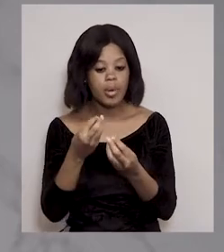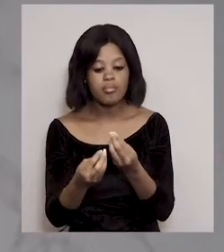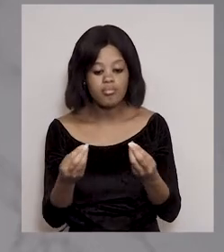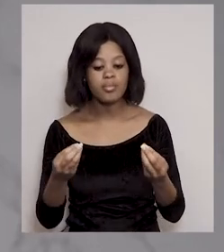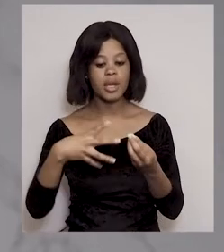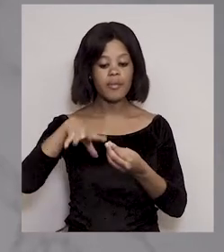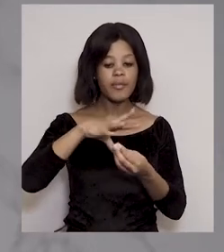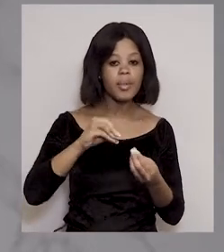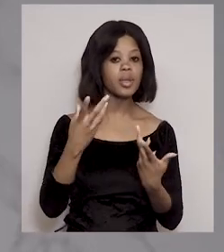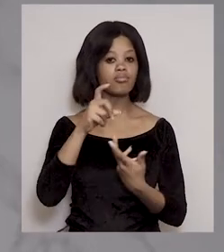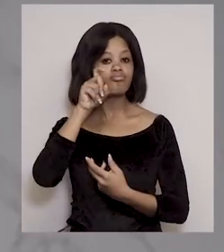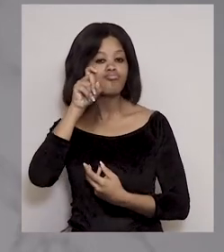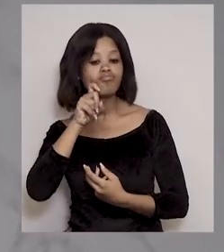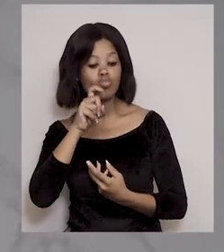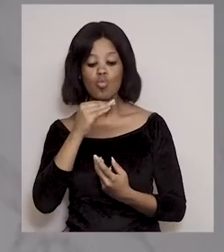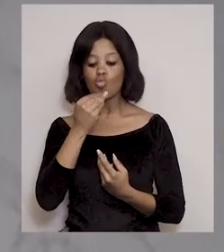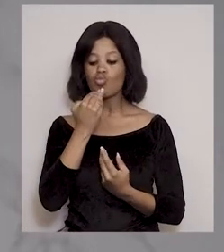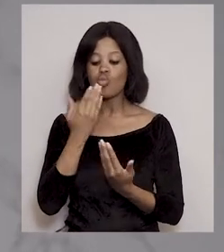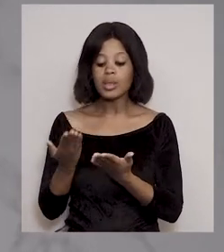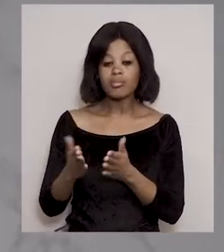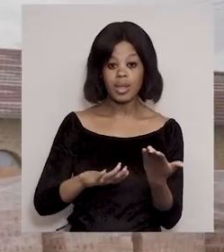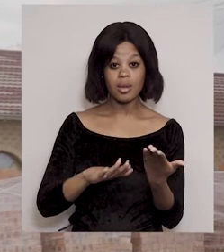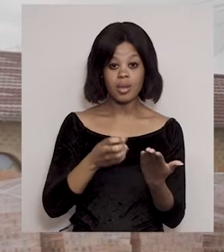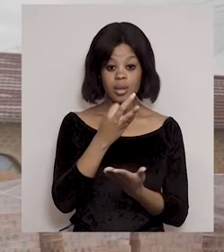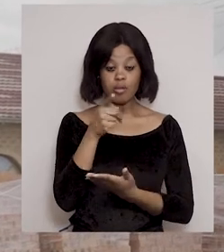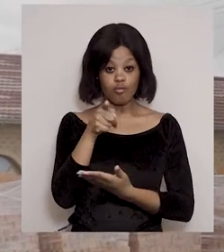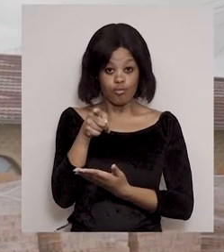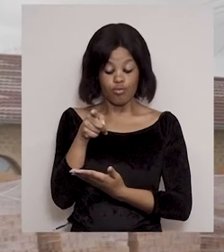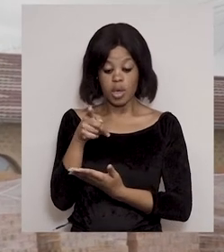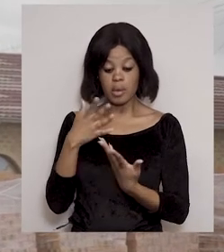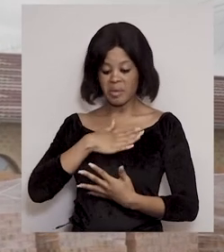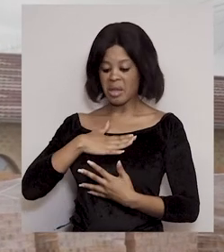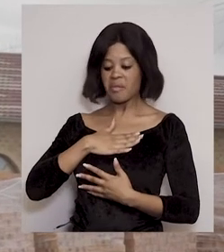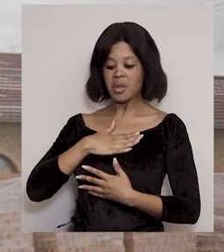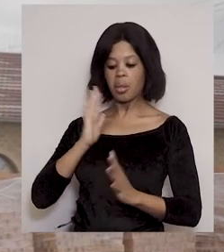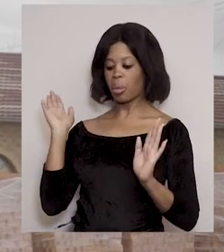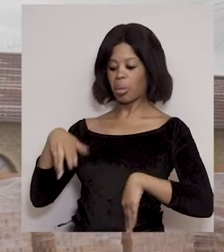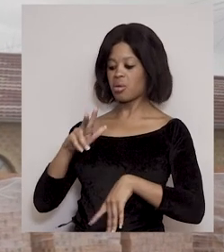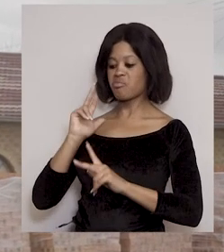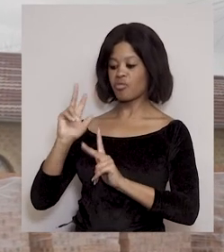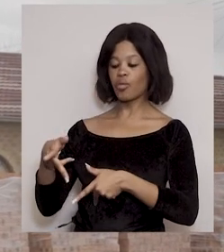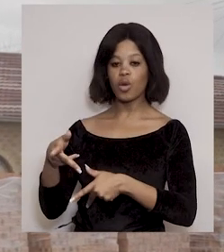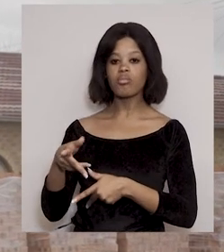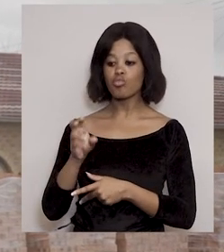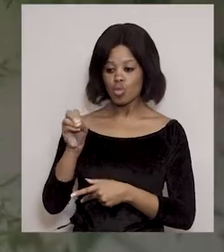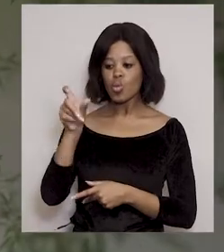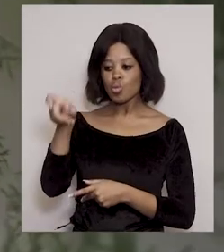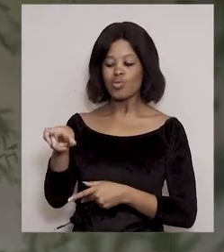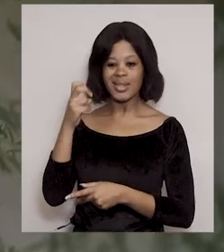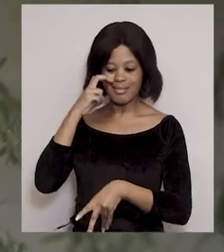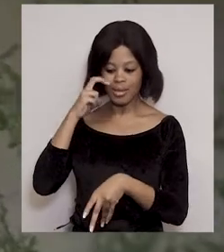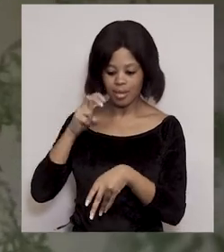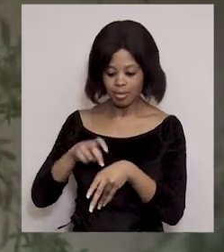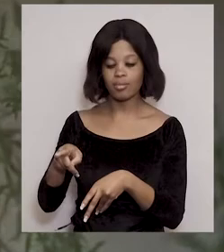ba bang, na hanela batho ba baholo, ba ntse ba hlokahala hona jwa. Hore ha wena mohlomong wena o feela hore ka nete wena ha o e batle. Hona